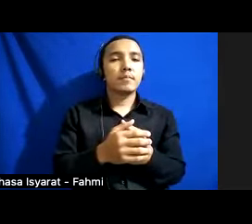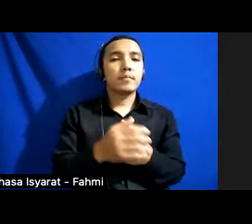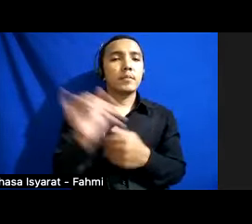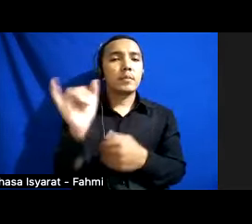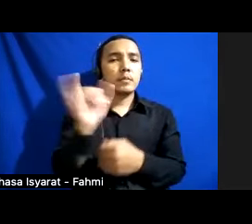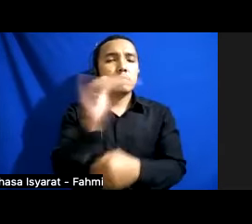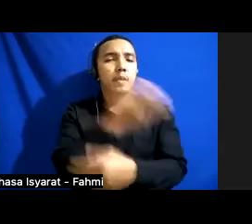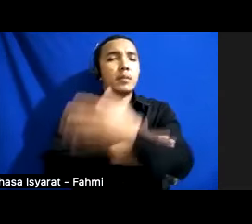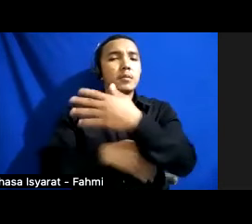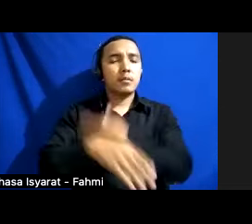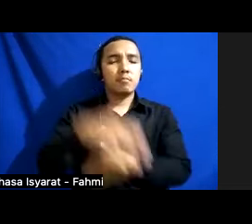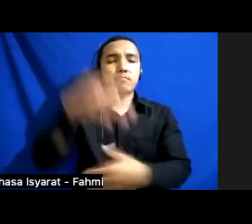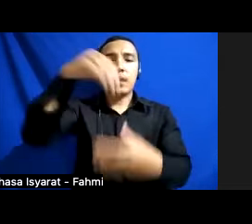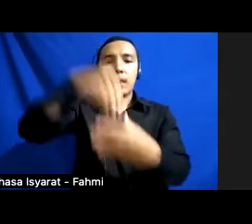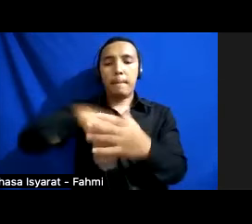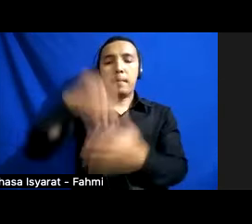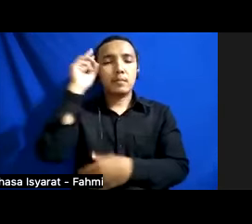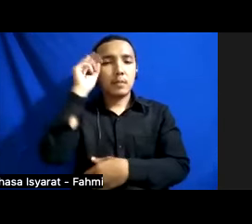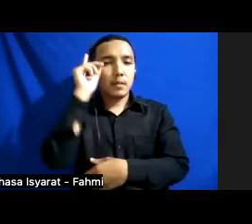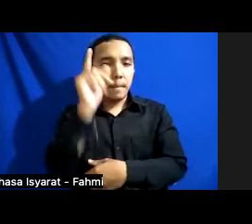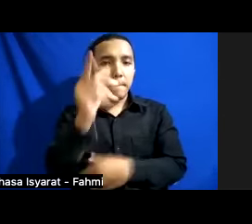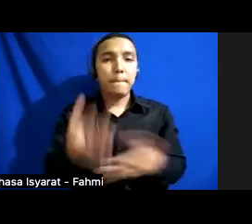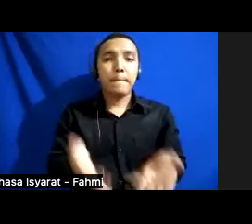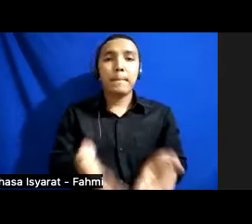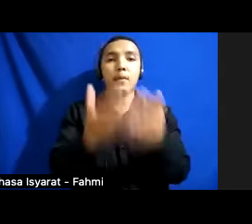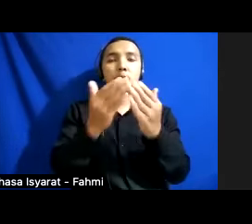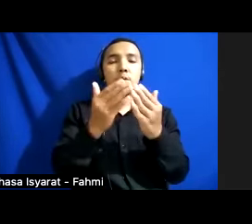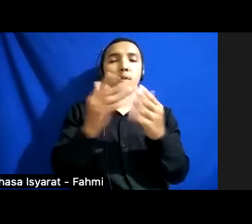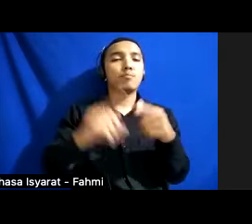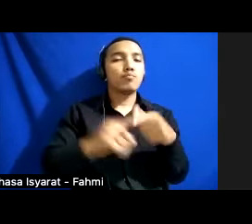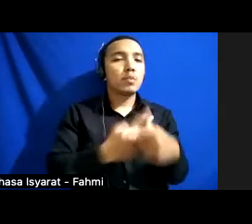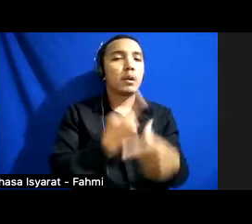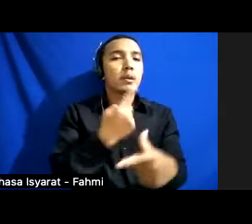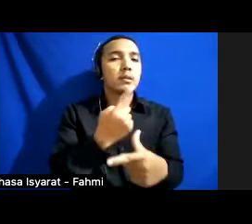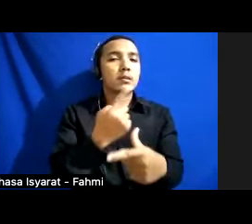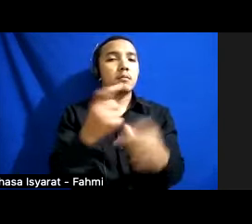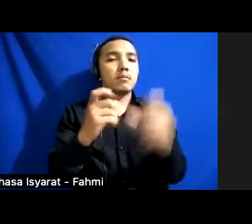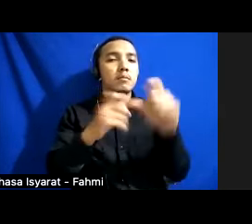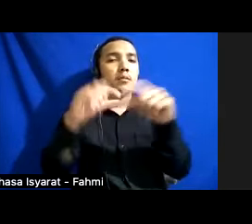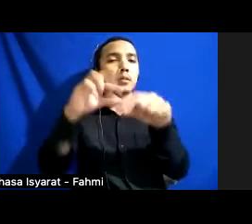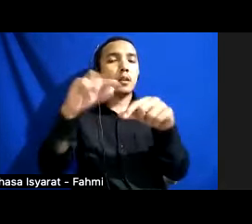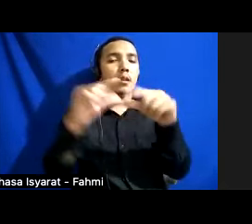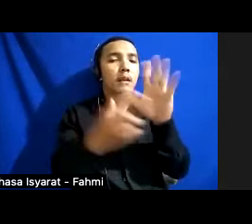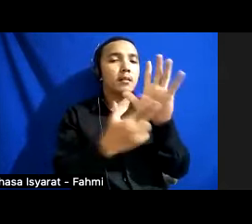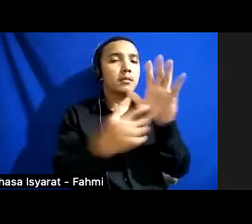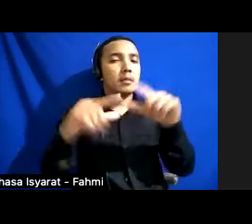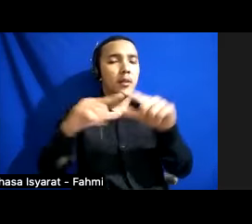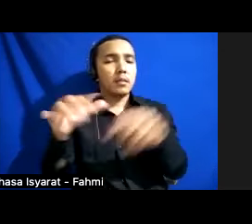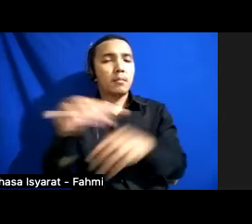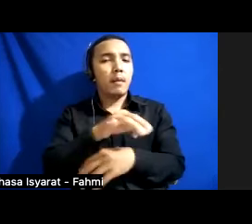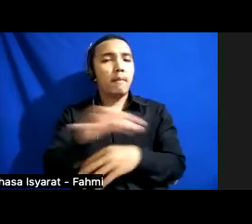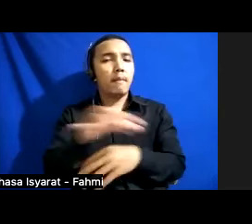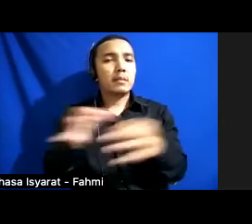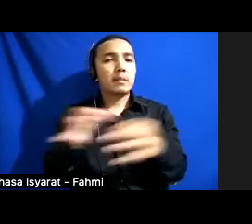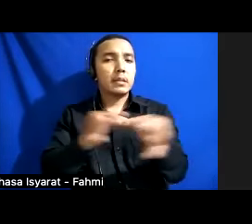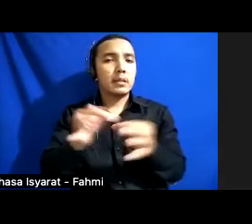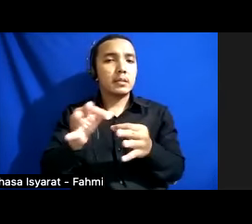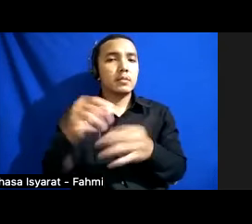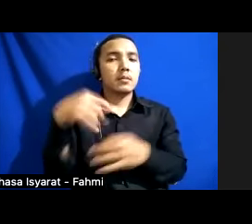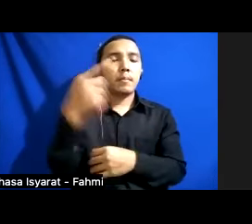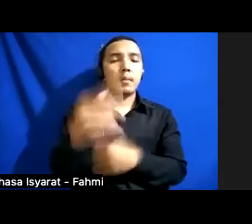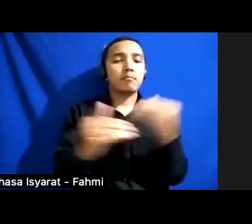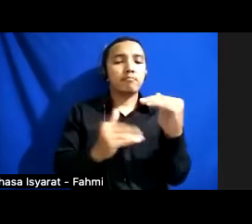in development planning, starting from the sub-district level work plan deliberation, the district level, and even up to the